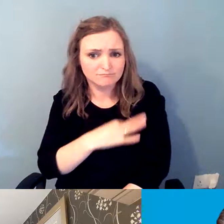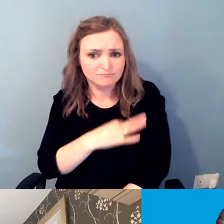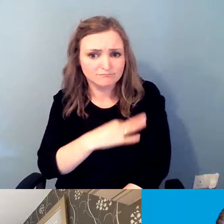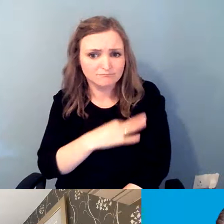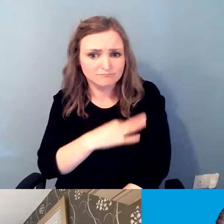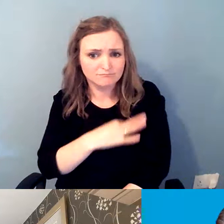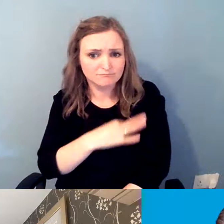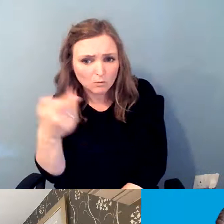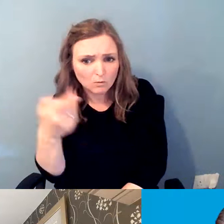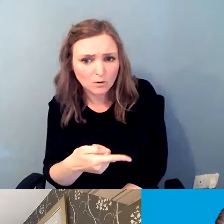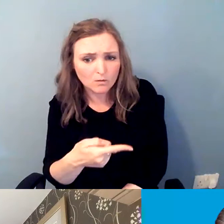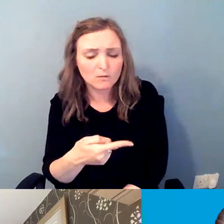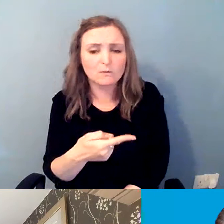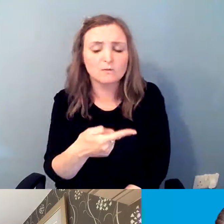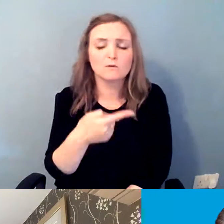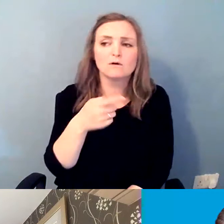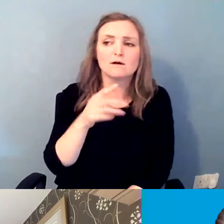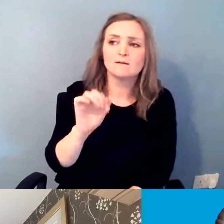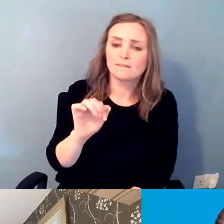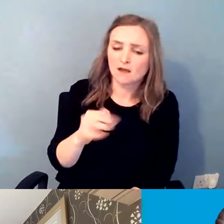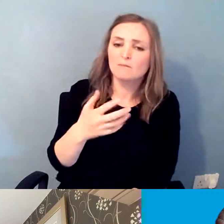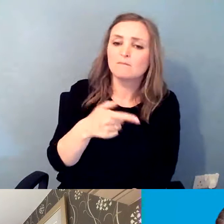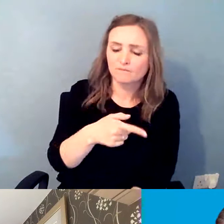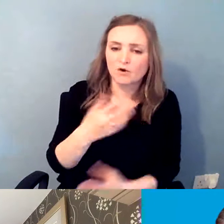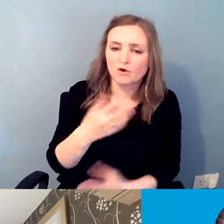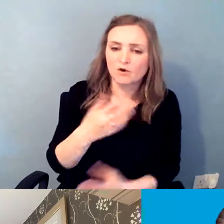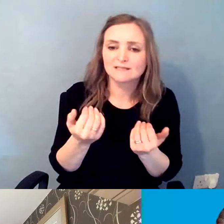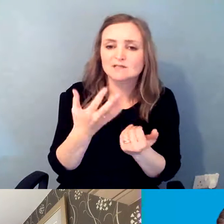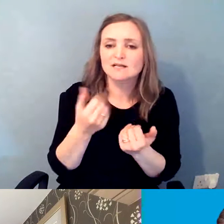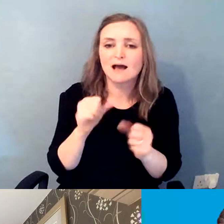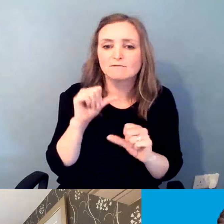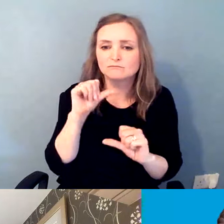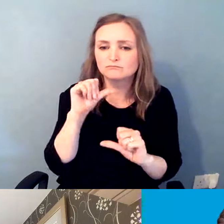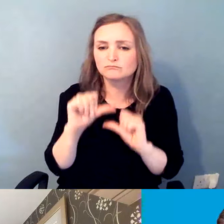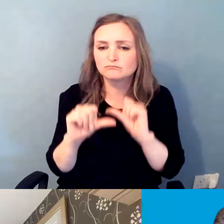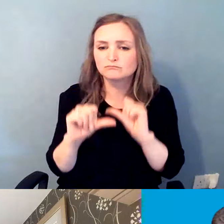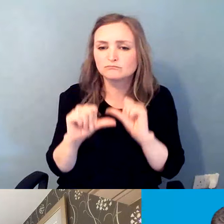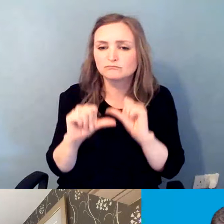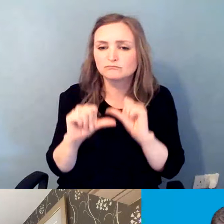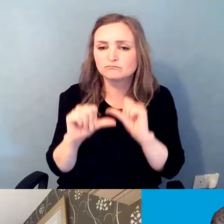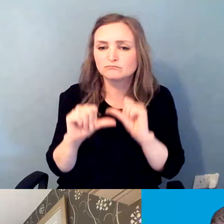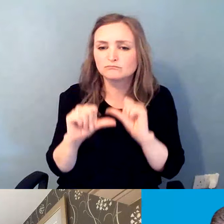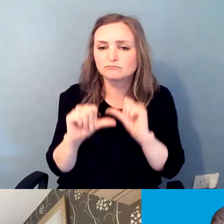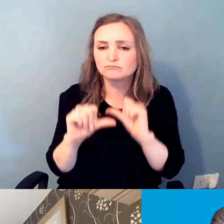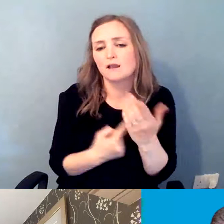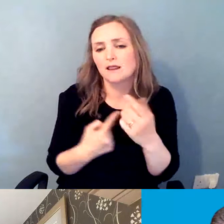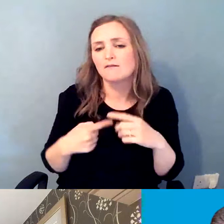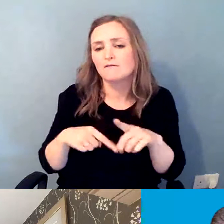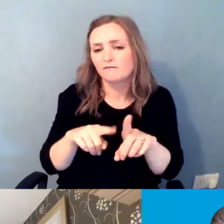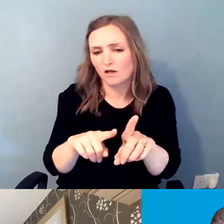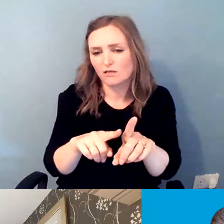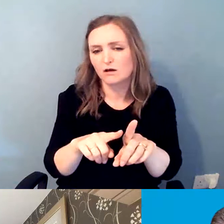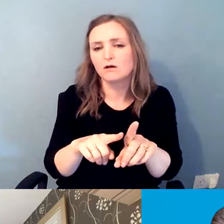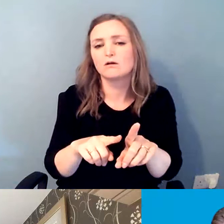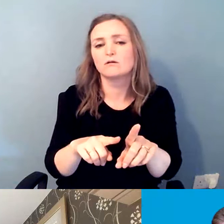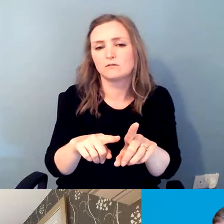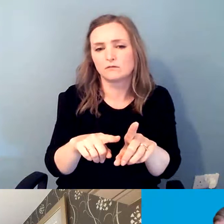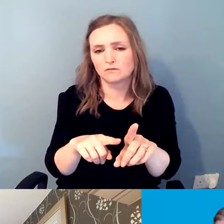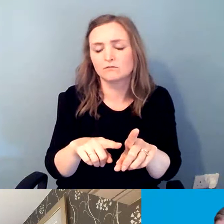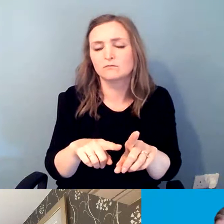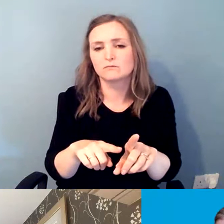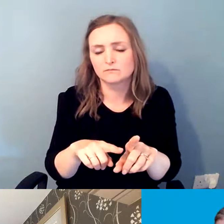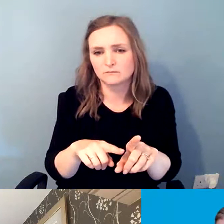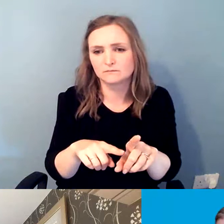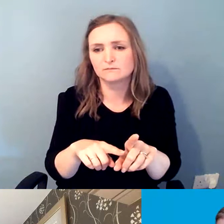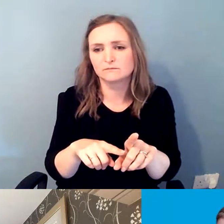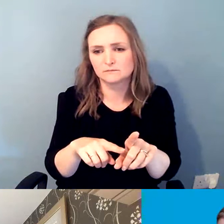explain, they do have protocols that they work to. I mean, you know, it's interesting, isn't it, that the politicians hold up 111 as, you know,